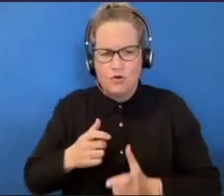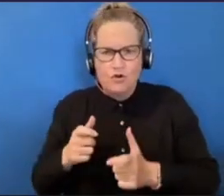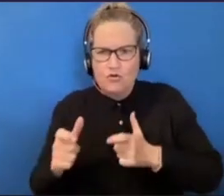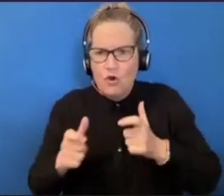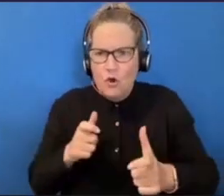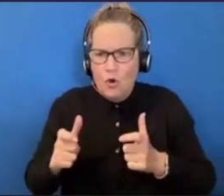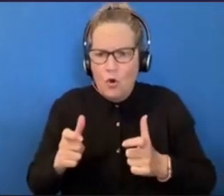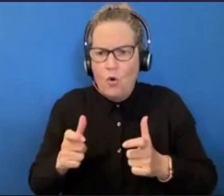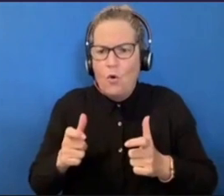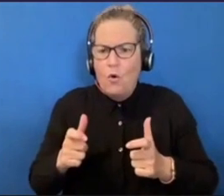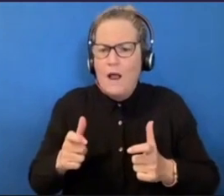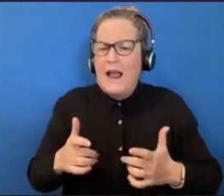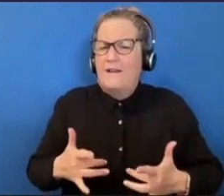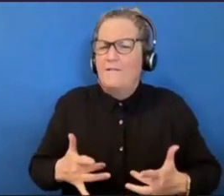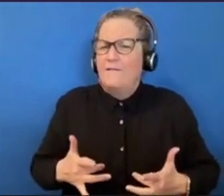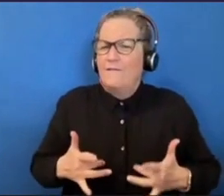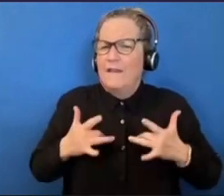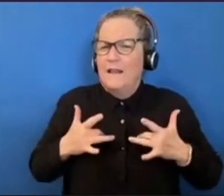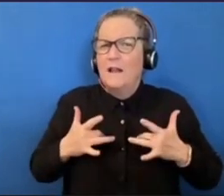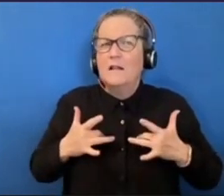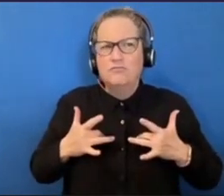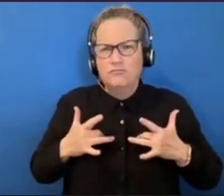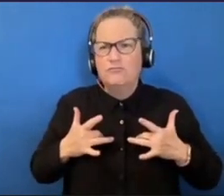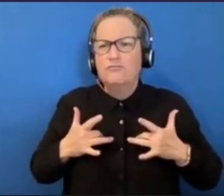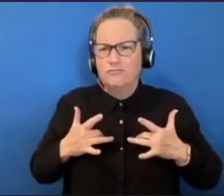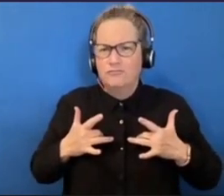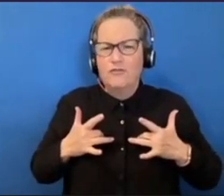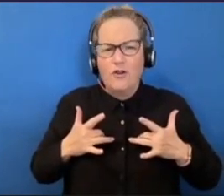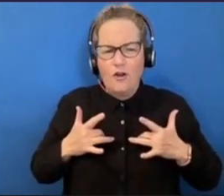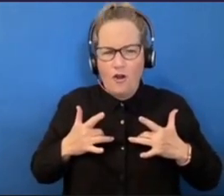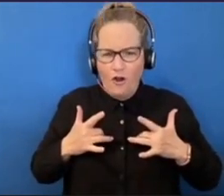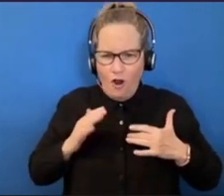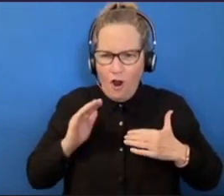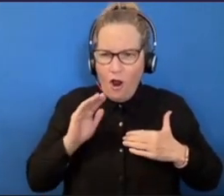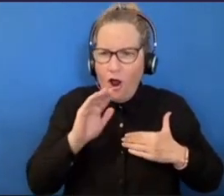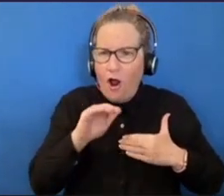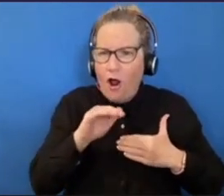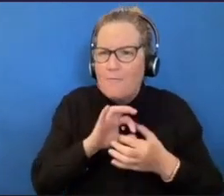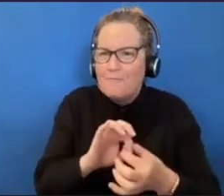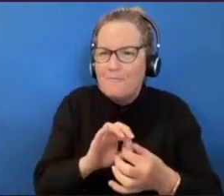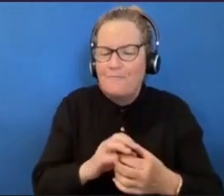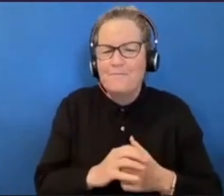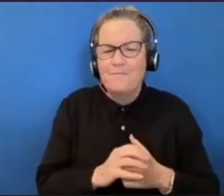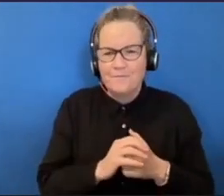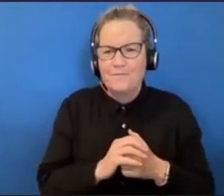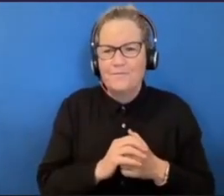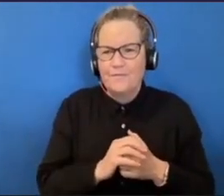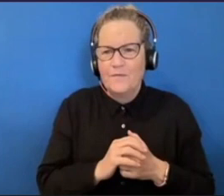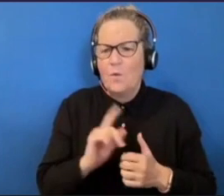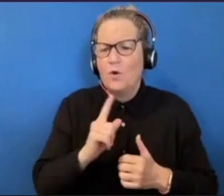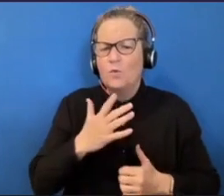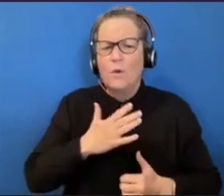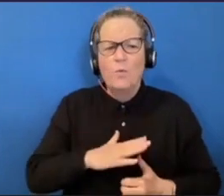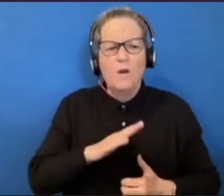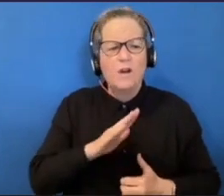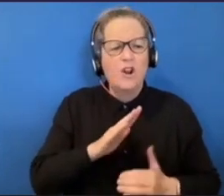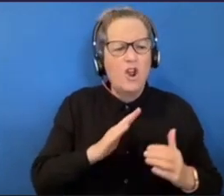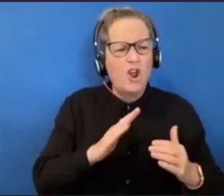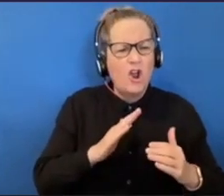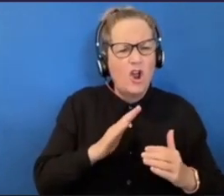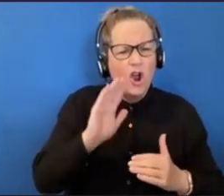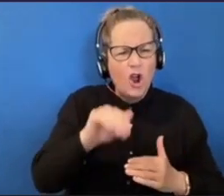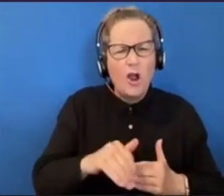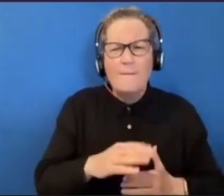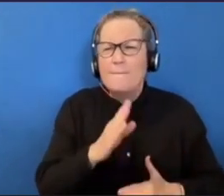sense of home. And so, what do we yearn for? Is it a degree of privacy or respect